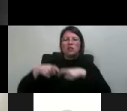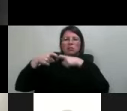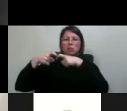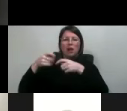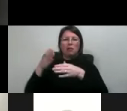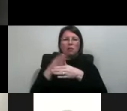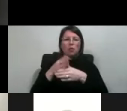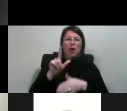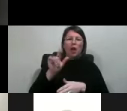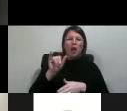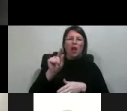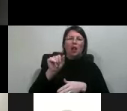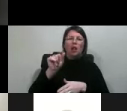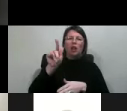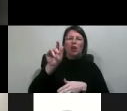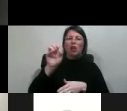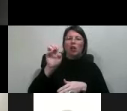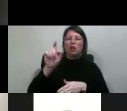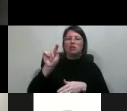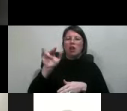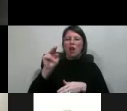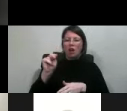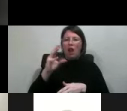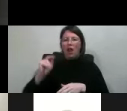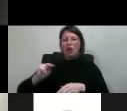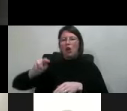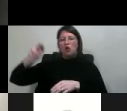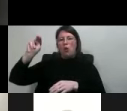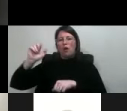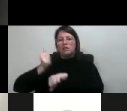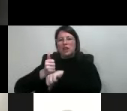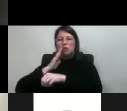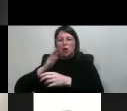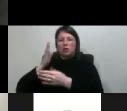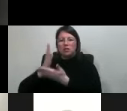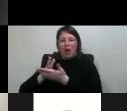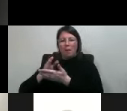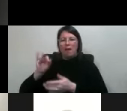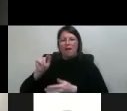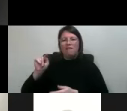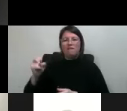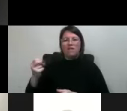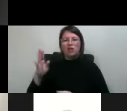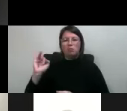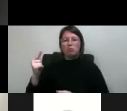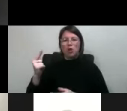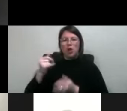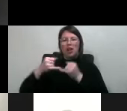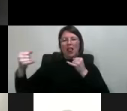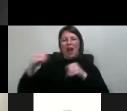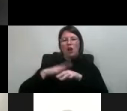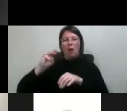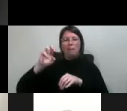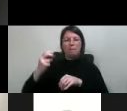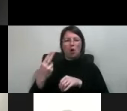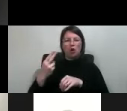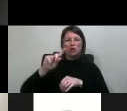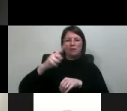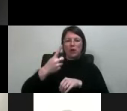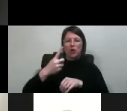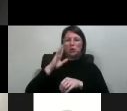Littleton and North Station on the Fitchburg line starting on March 1st, and we'll be running